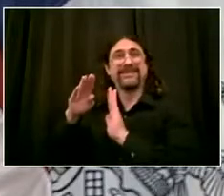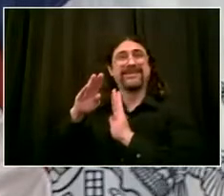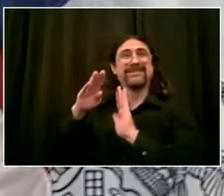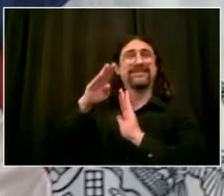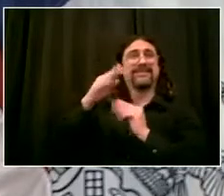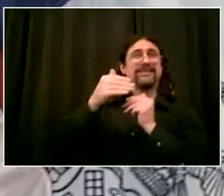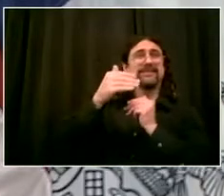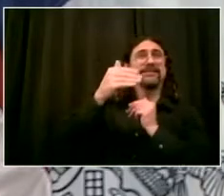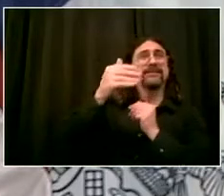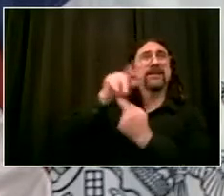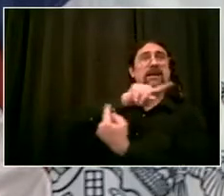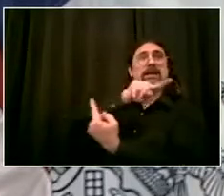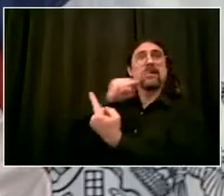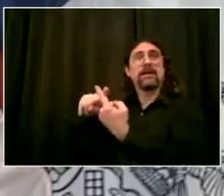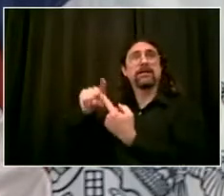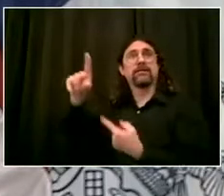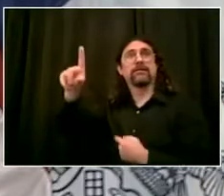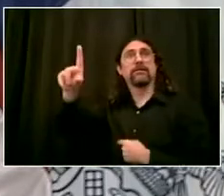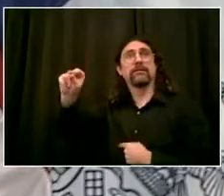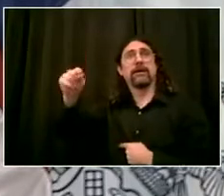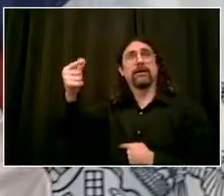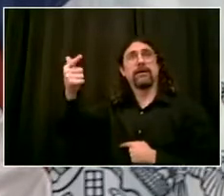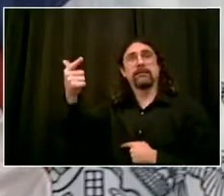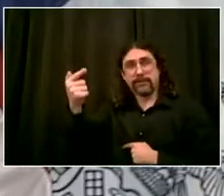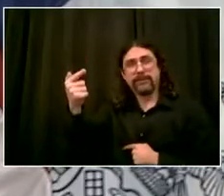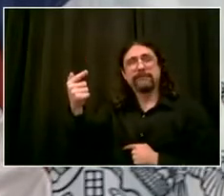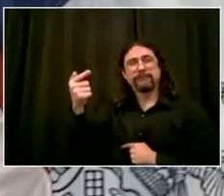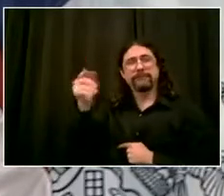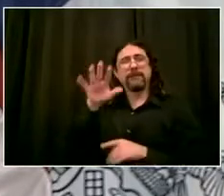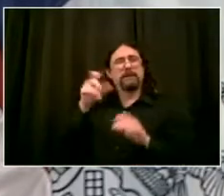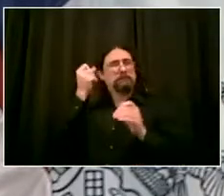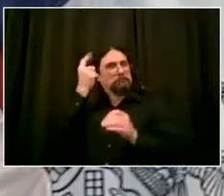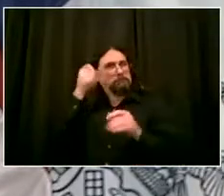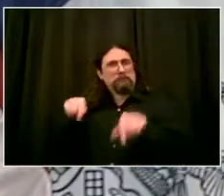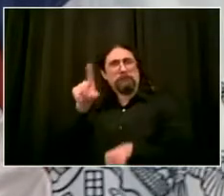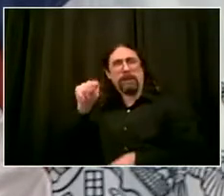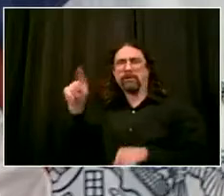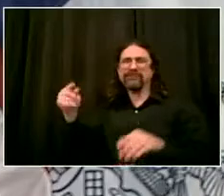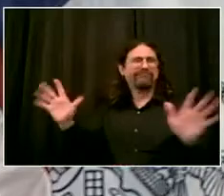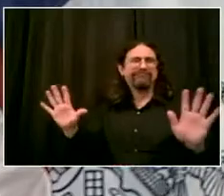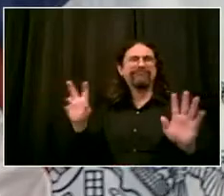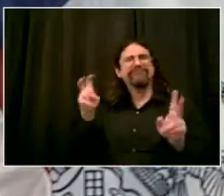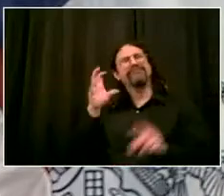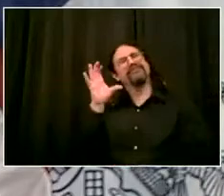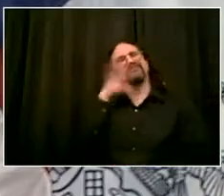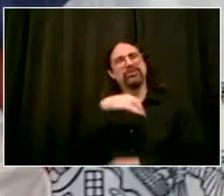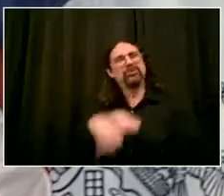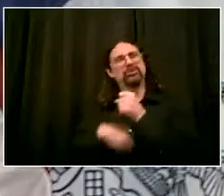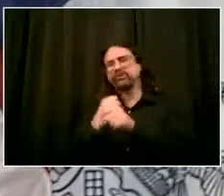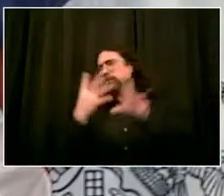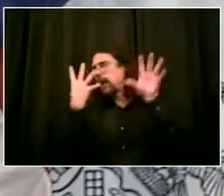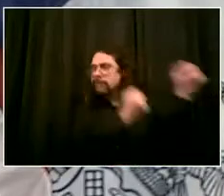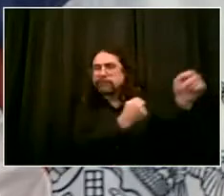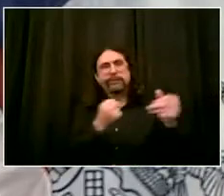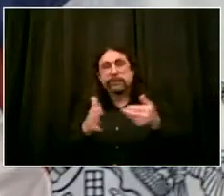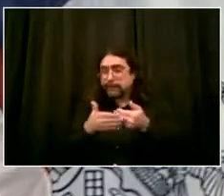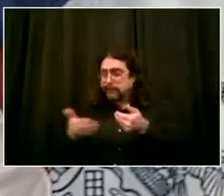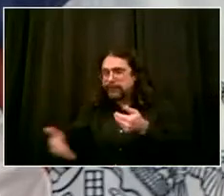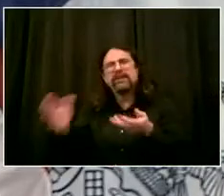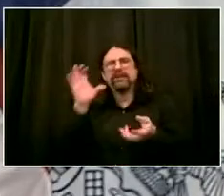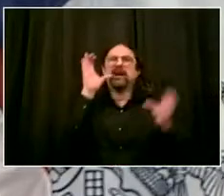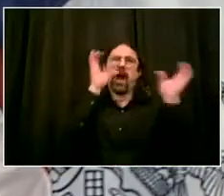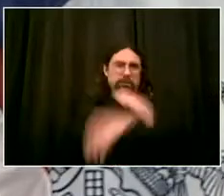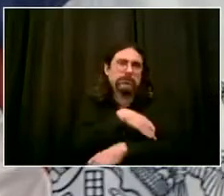Small Business Services sometimes there are very particular things we can do uh that really help dealing with a lease